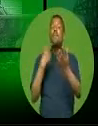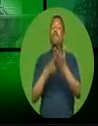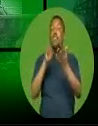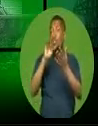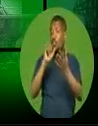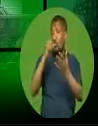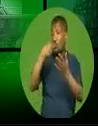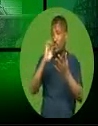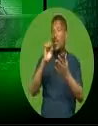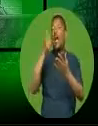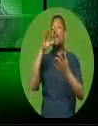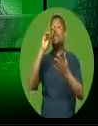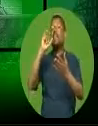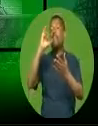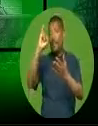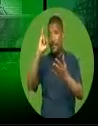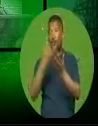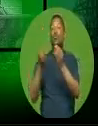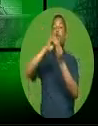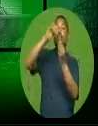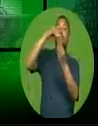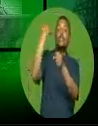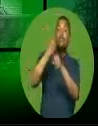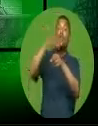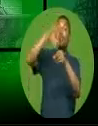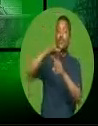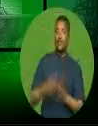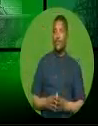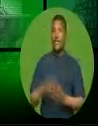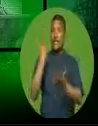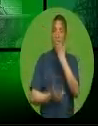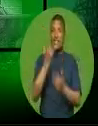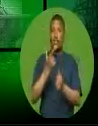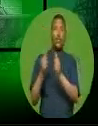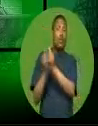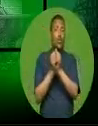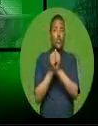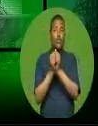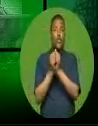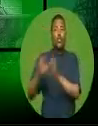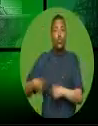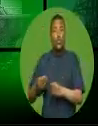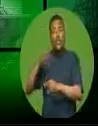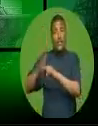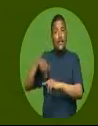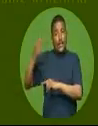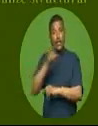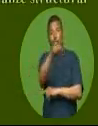in ADLI to increase employment. Discuss it with the students sitting next to you.